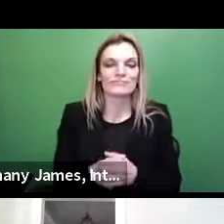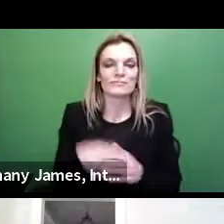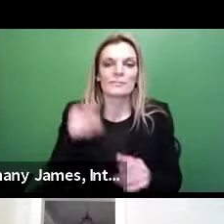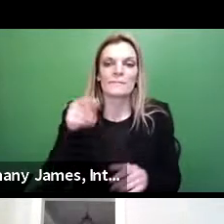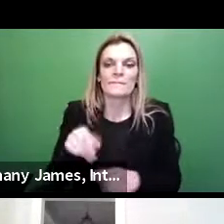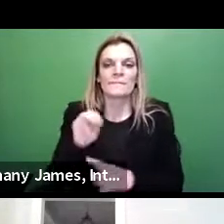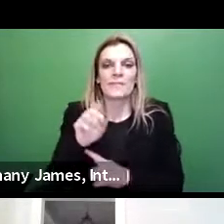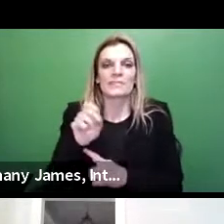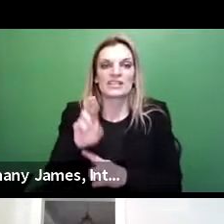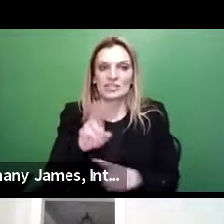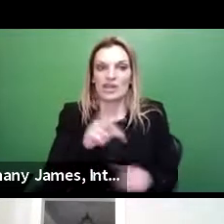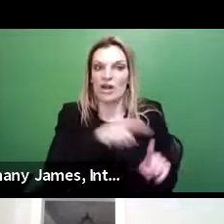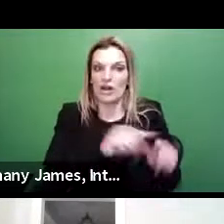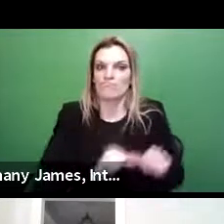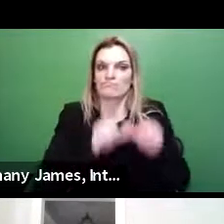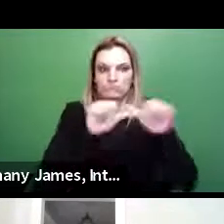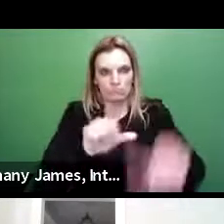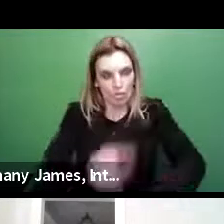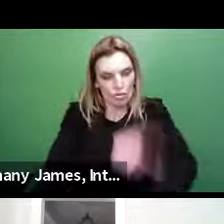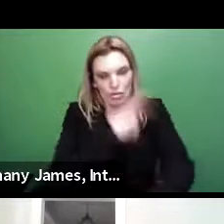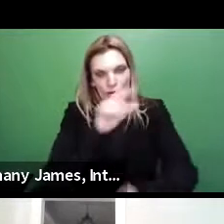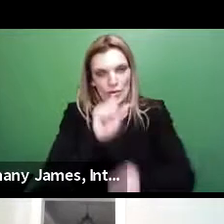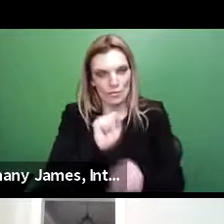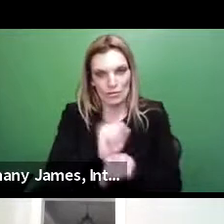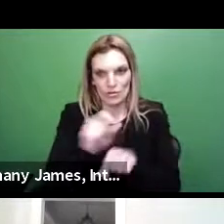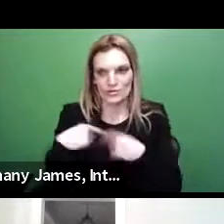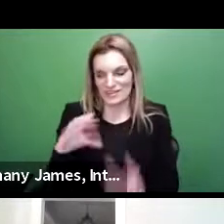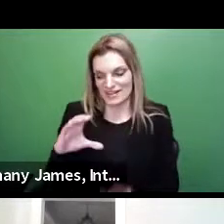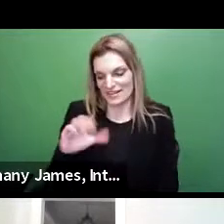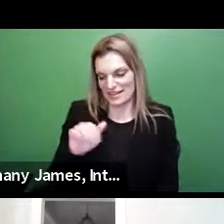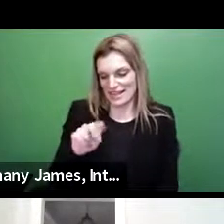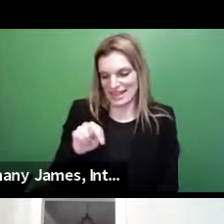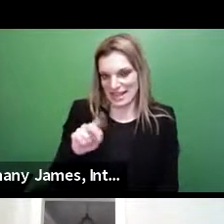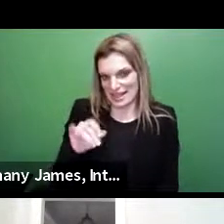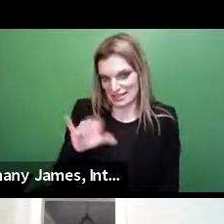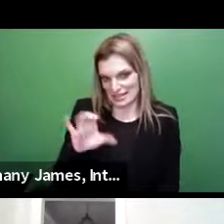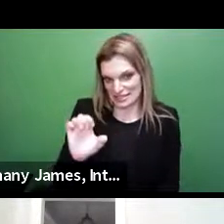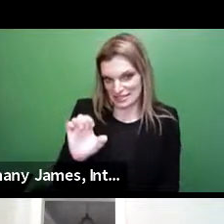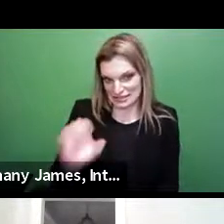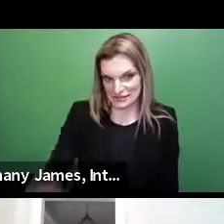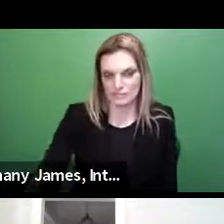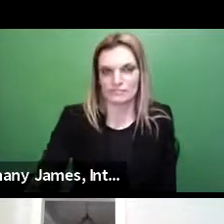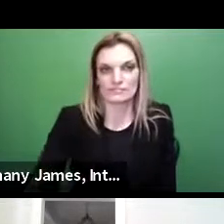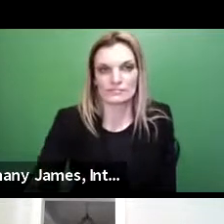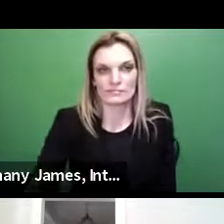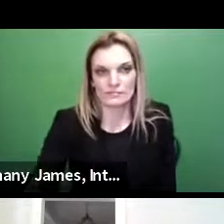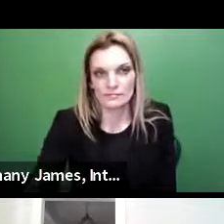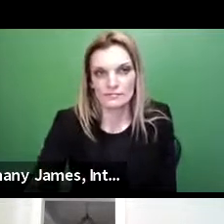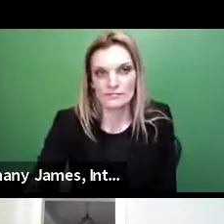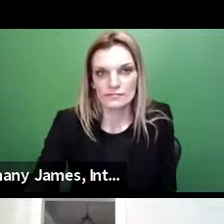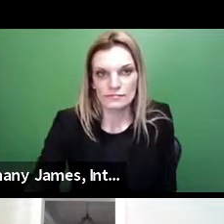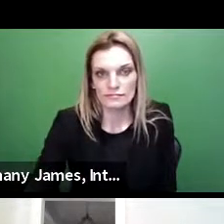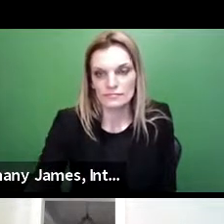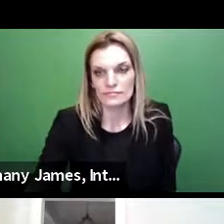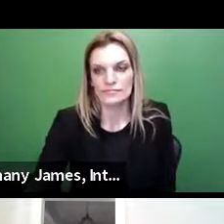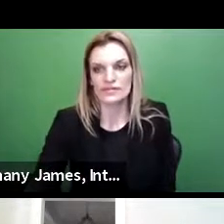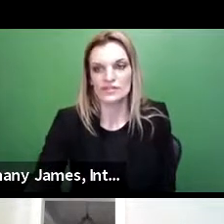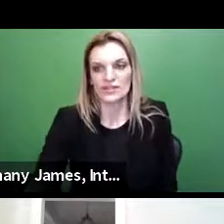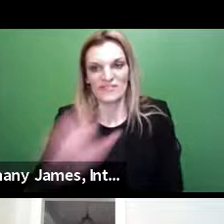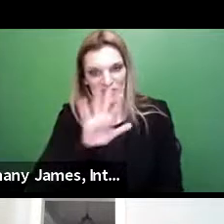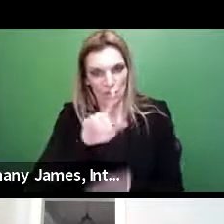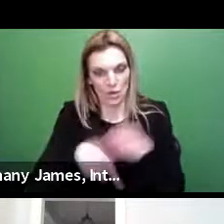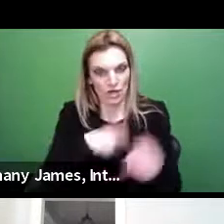Rights' longest serving employees, Candace Shivas, has recently retired with a total of 51 years of service with the state of